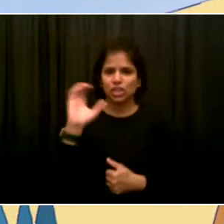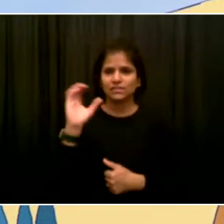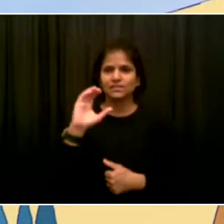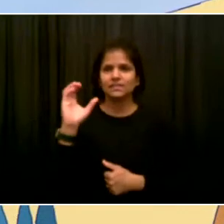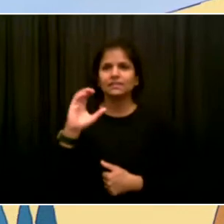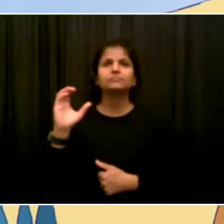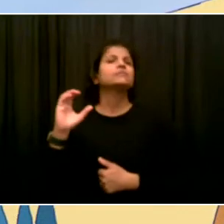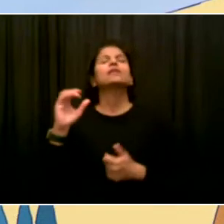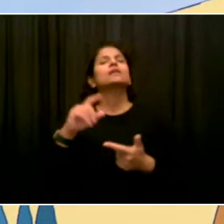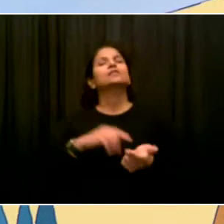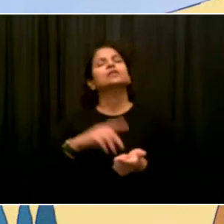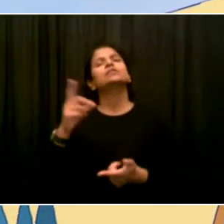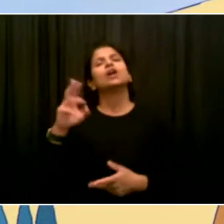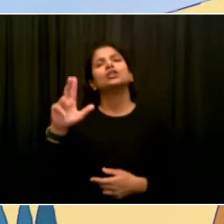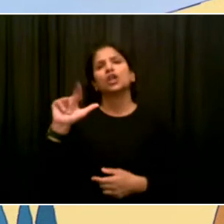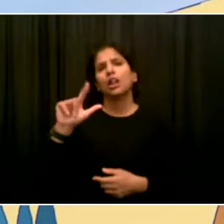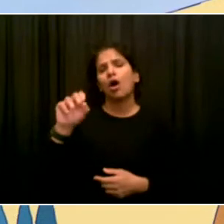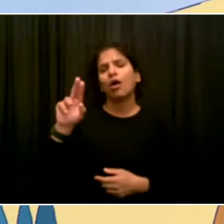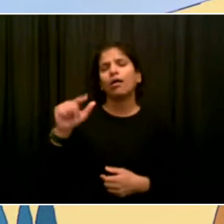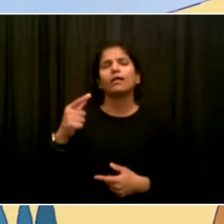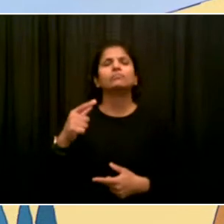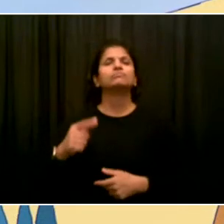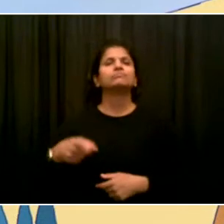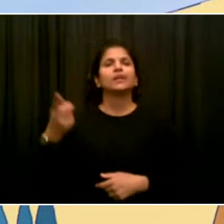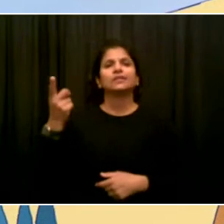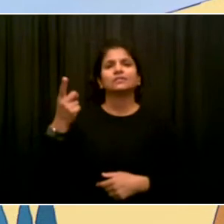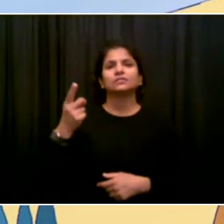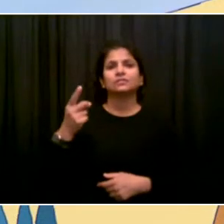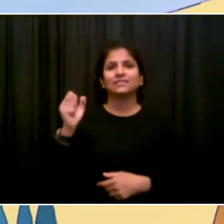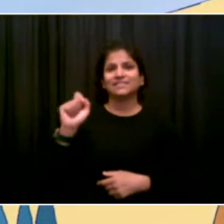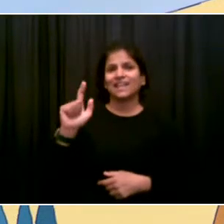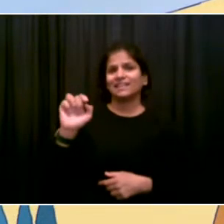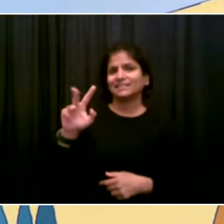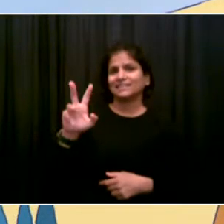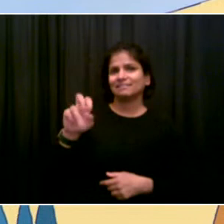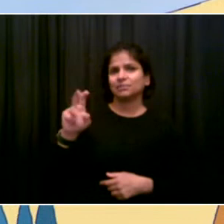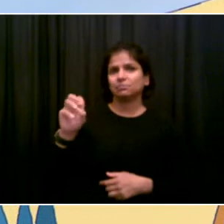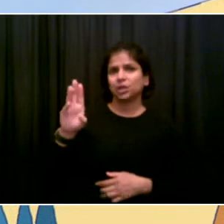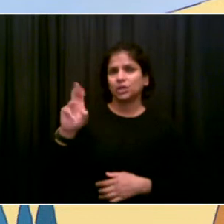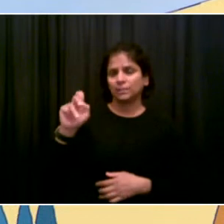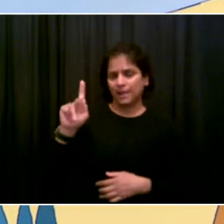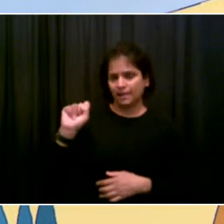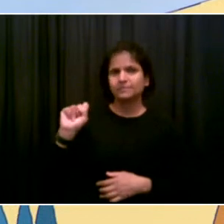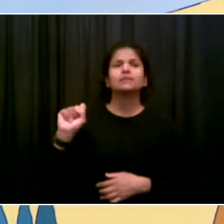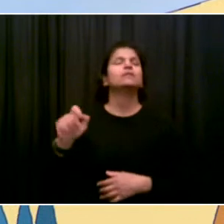HRA and DSS Commissioner. Our first question today goes to Elizabeth with Gothamist.